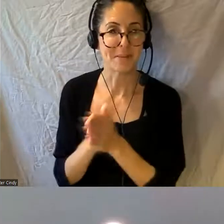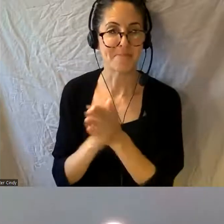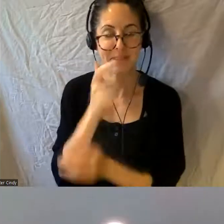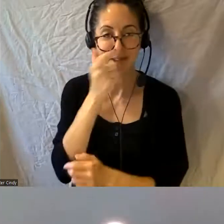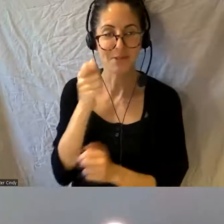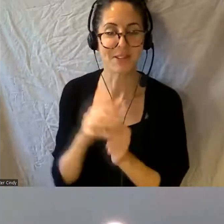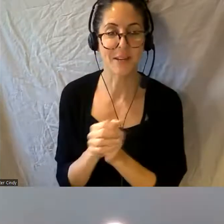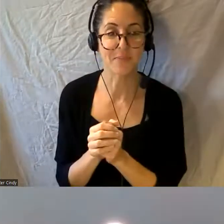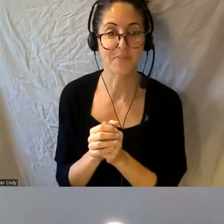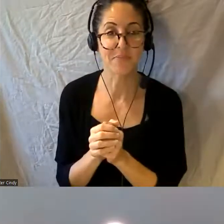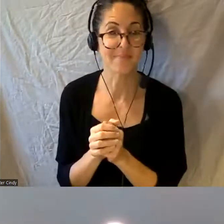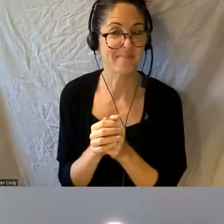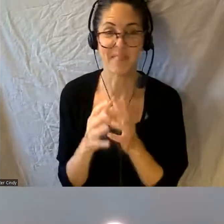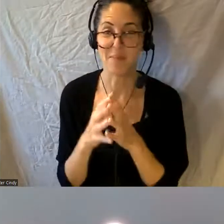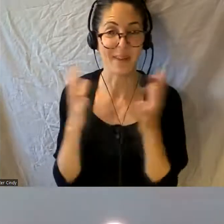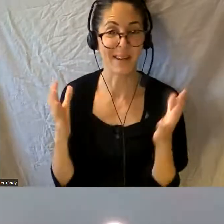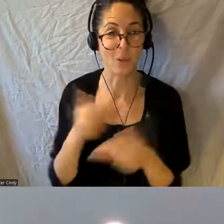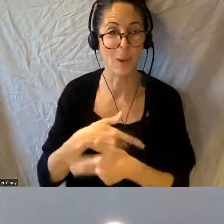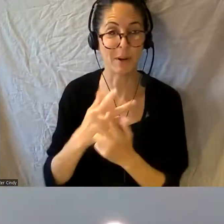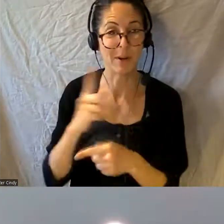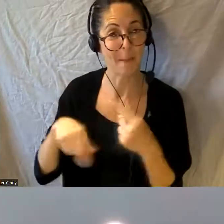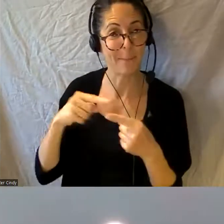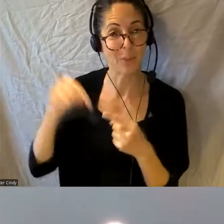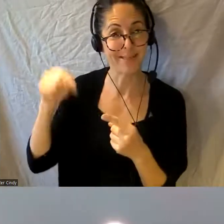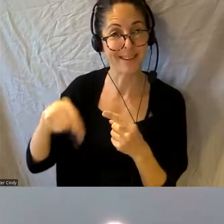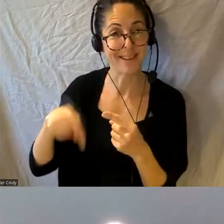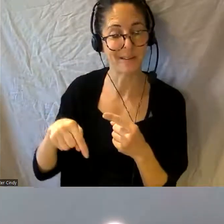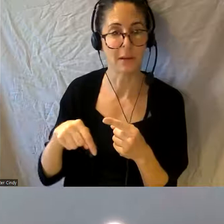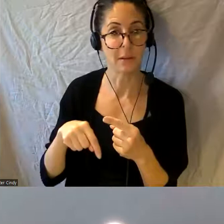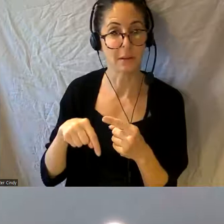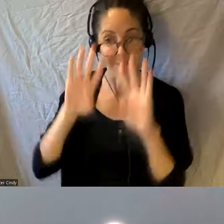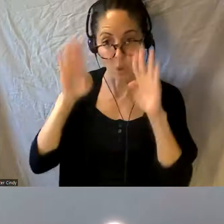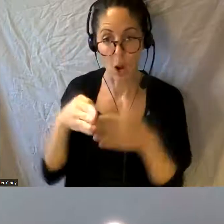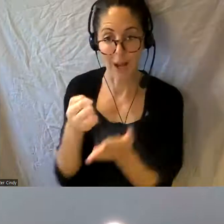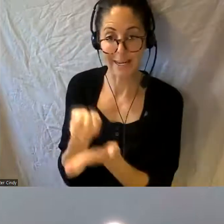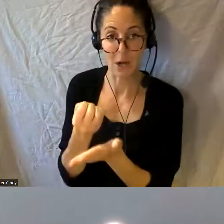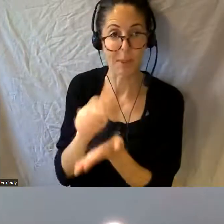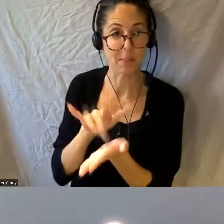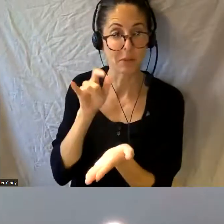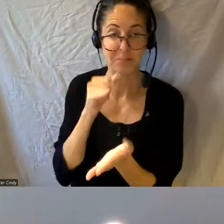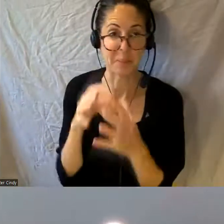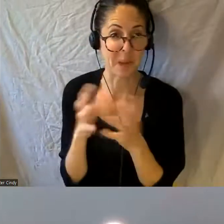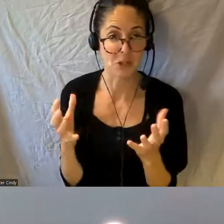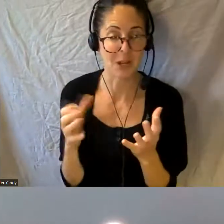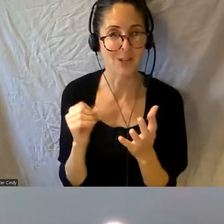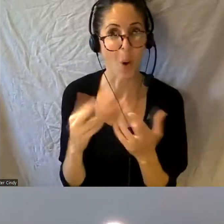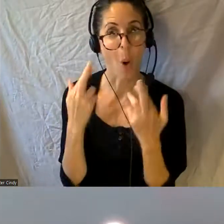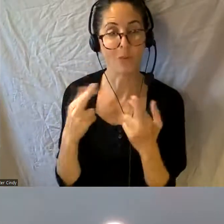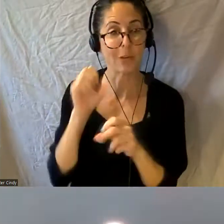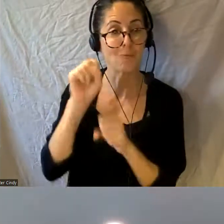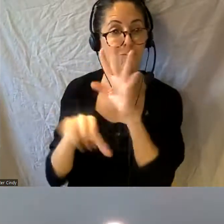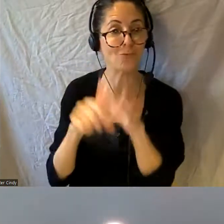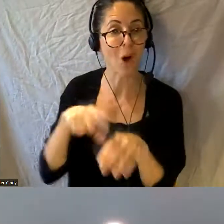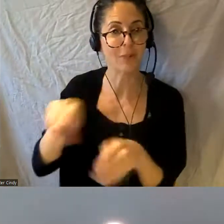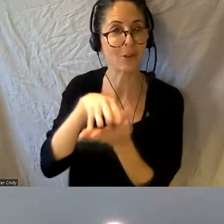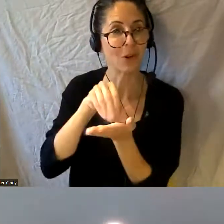on this issue, especially just focusing on economic abuse. So I hope that you are able to learn some new facts and maybe